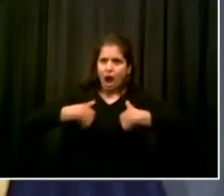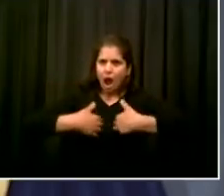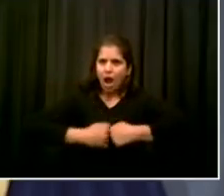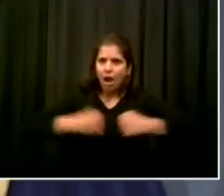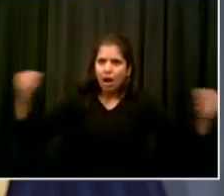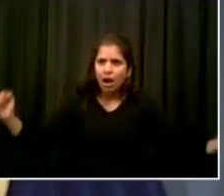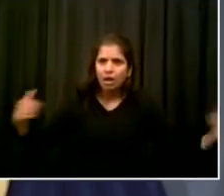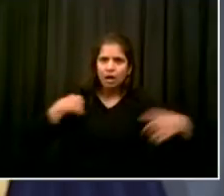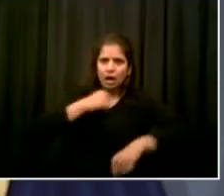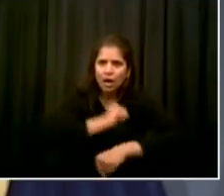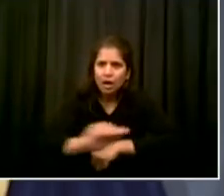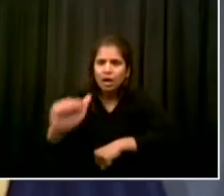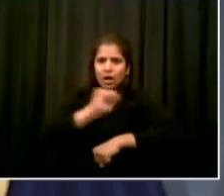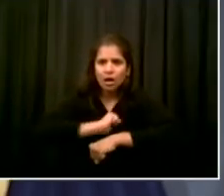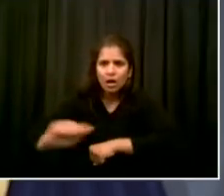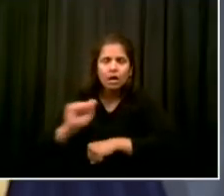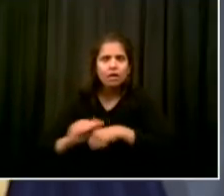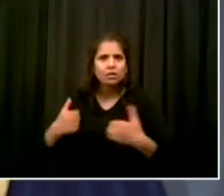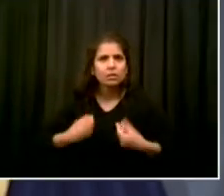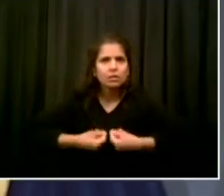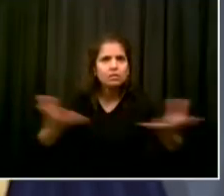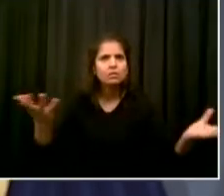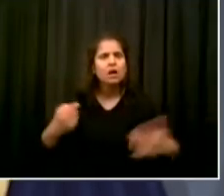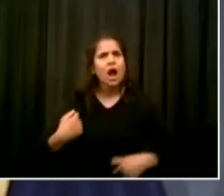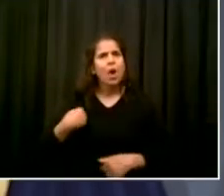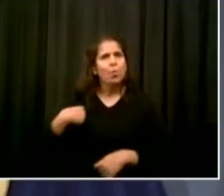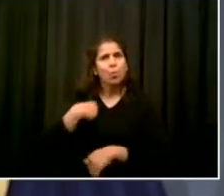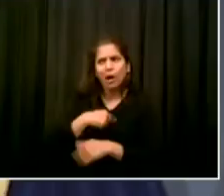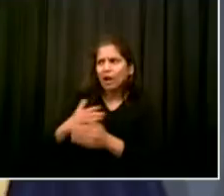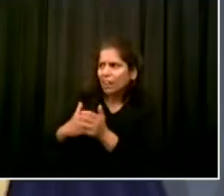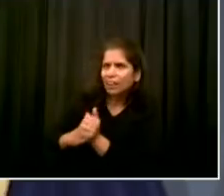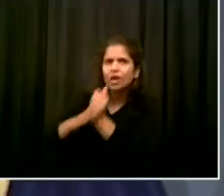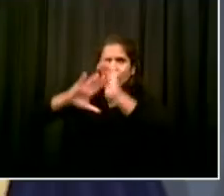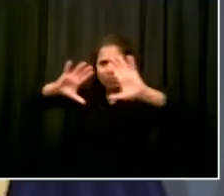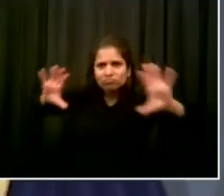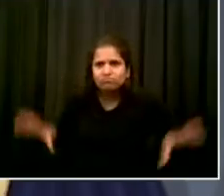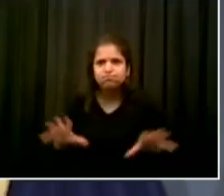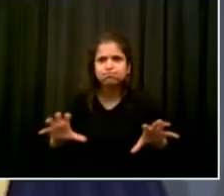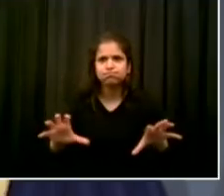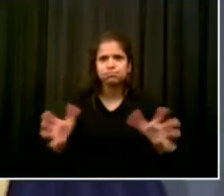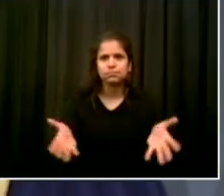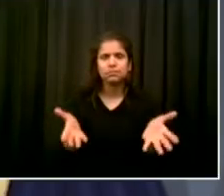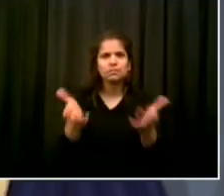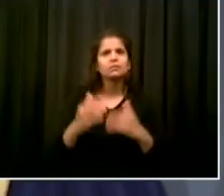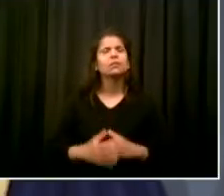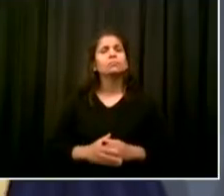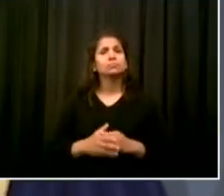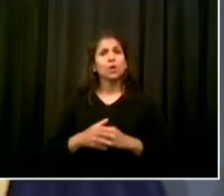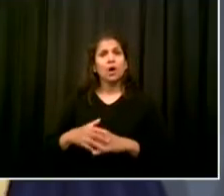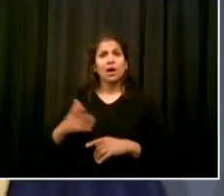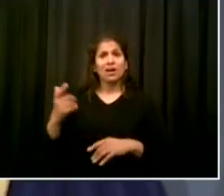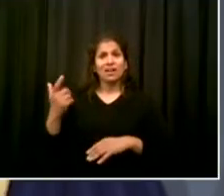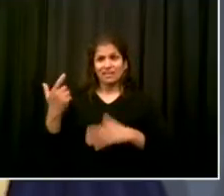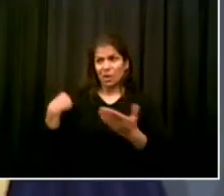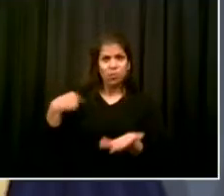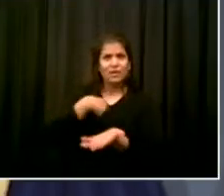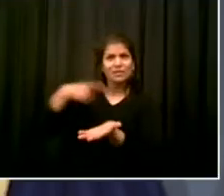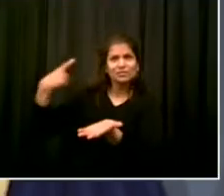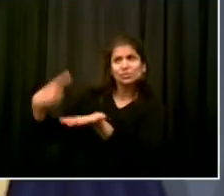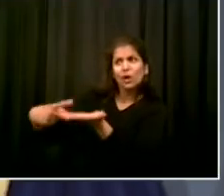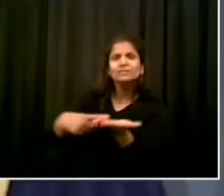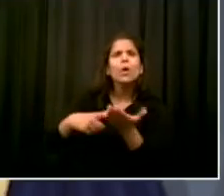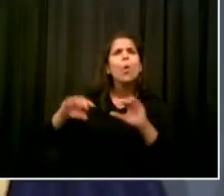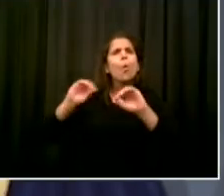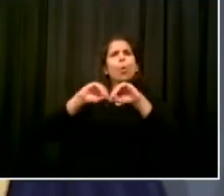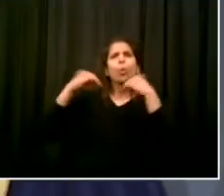going on for years and years. And honestly, I don't think it got a lot of attention. I think it deserved a lot of attention. I wanted the people of